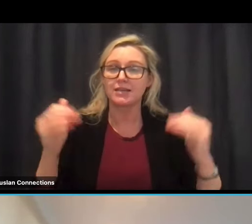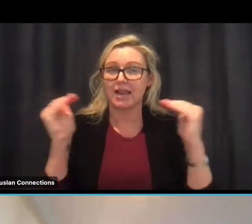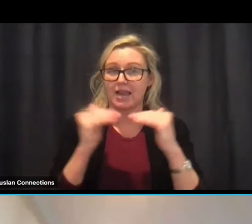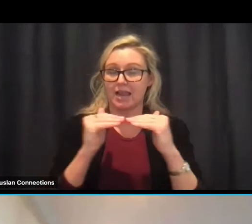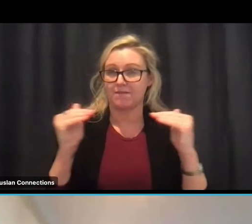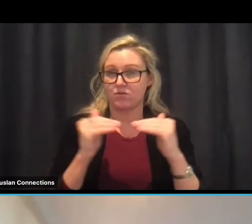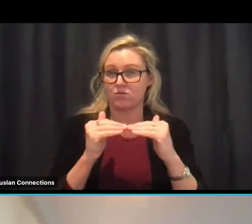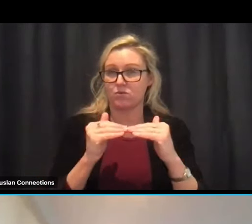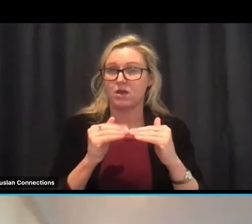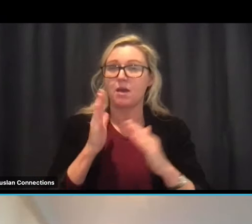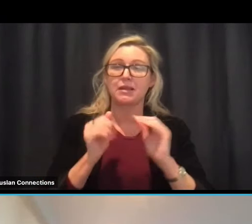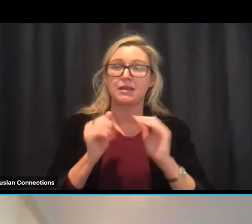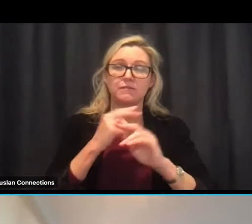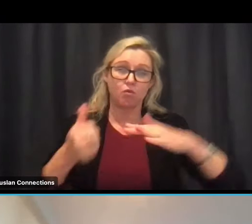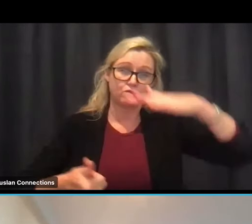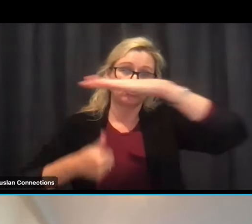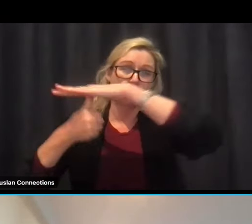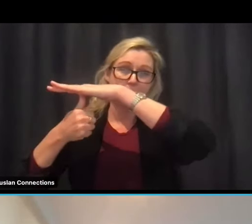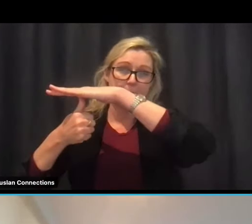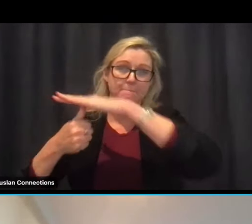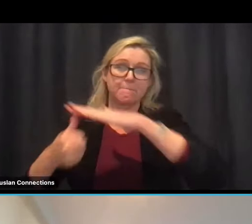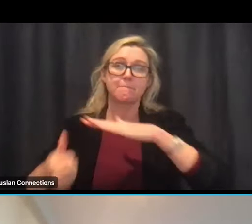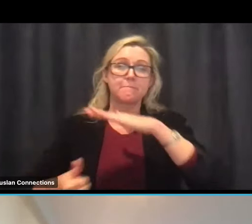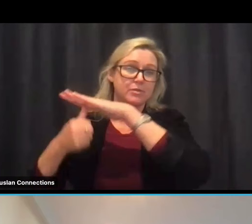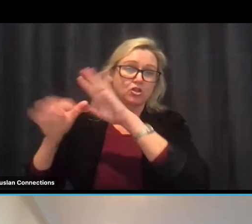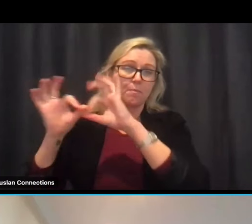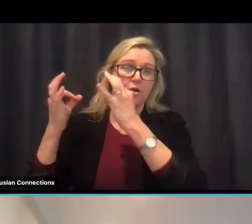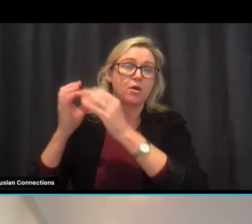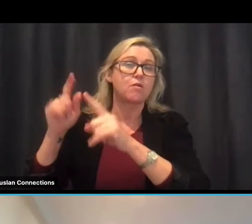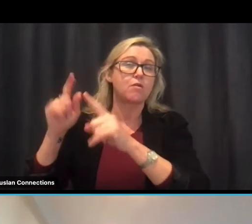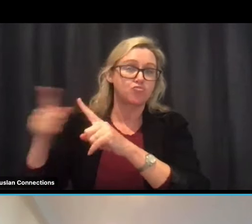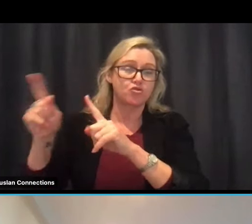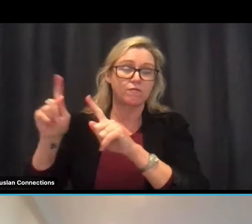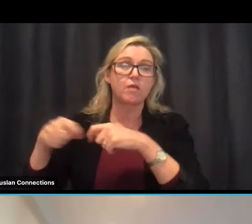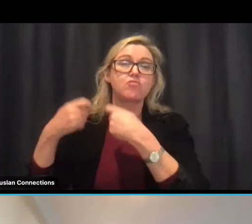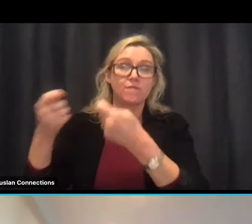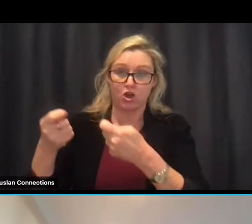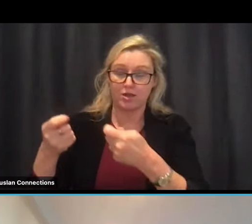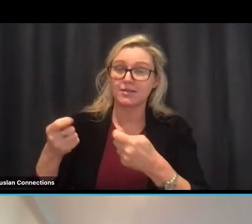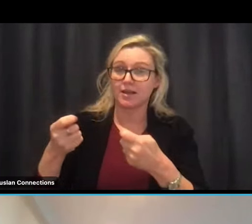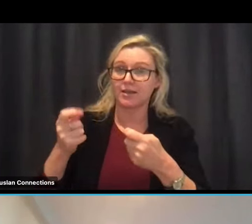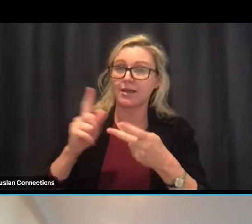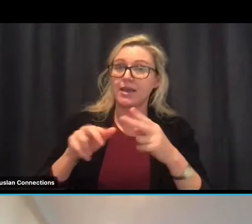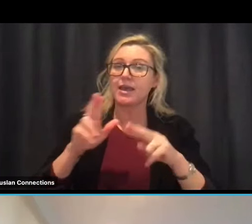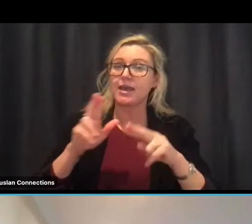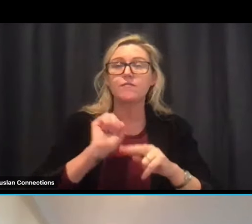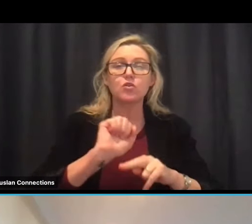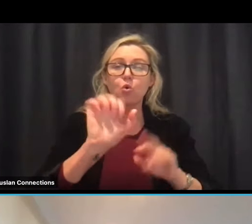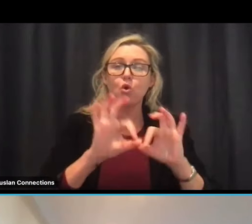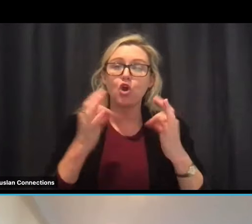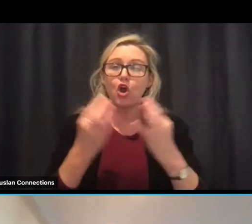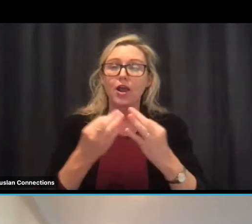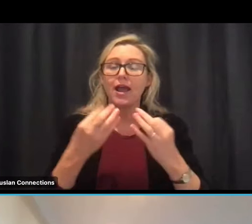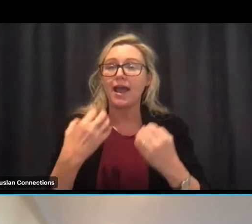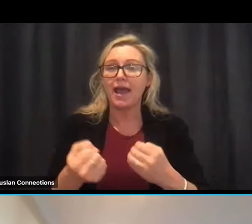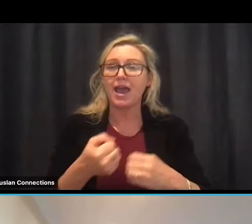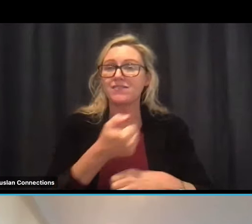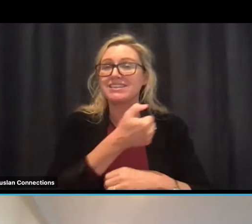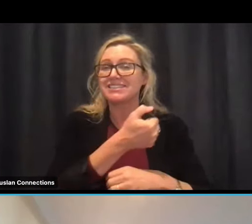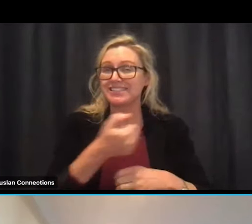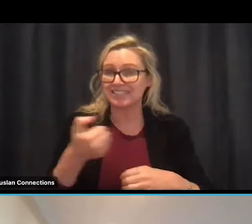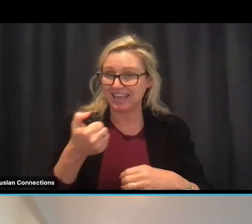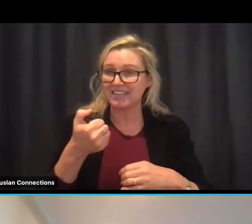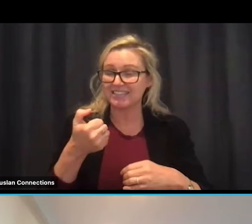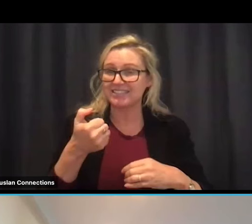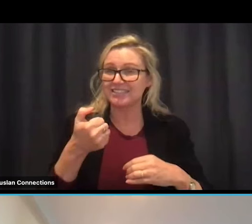at the parent entity level. This is just at the approved provider. So if you're an organisation that has 6 approved providers, as